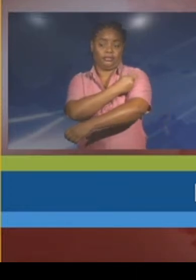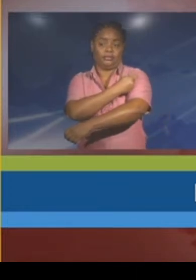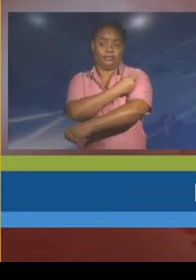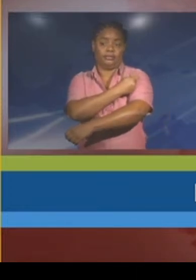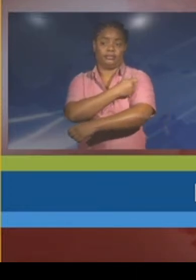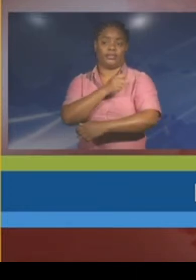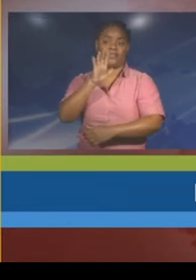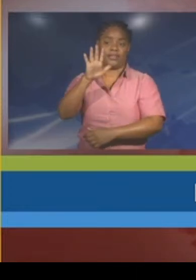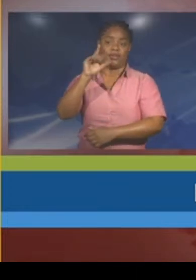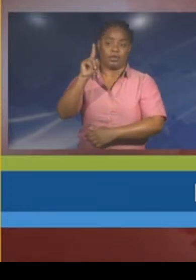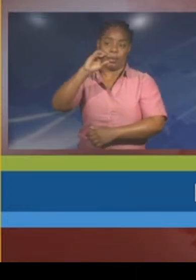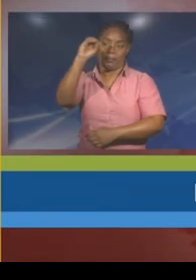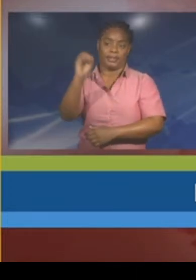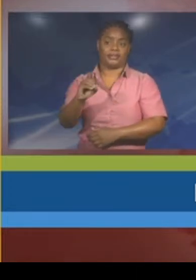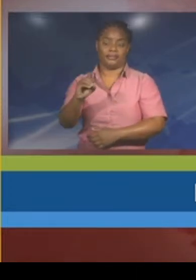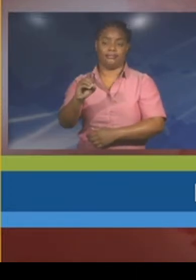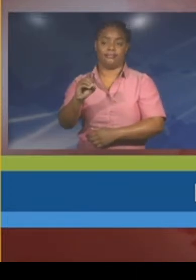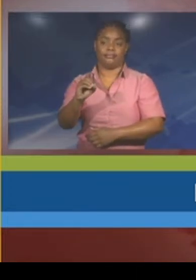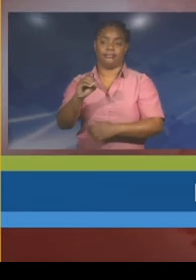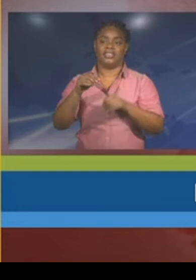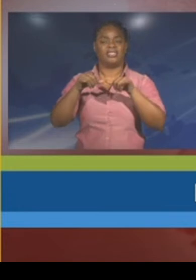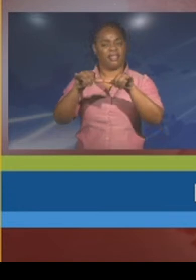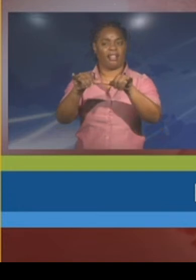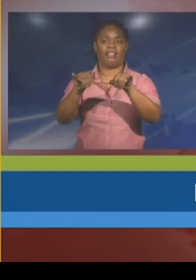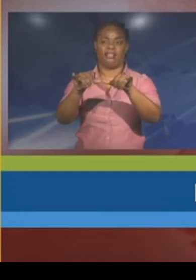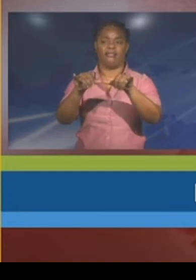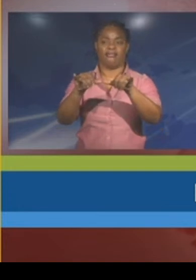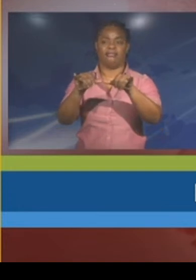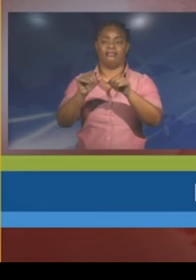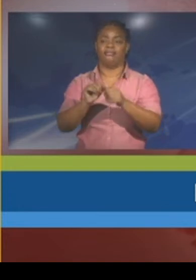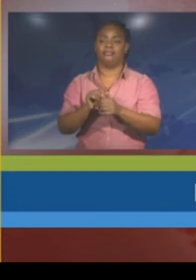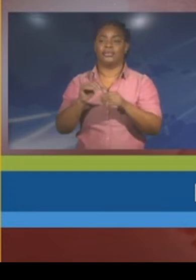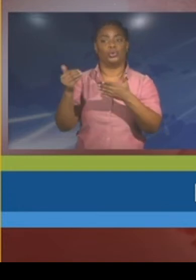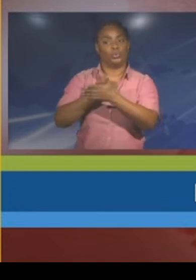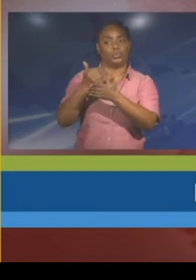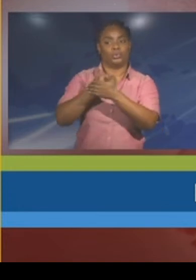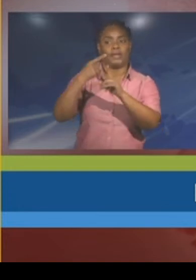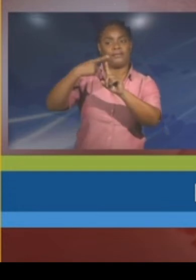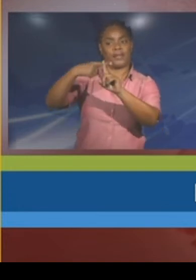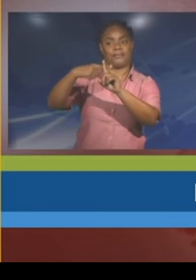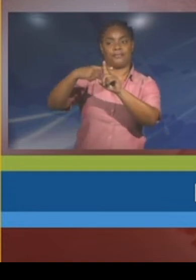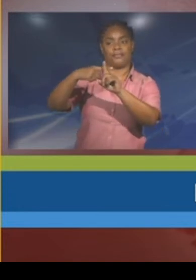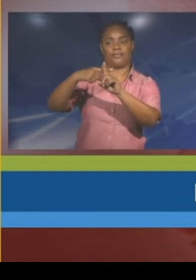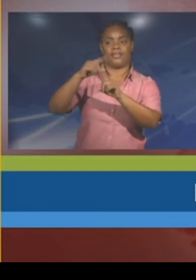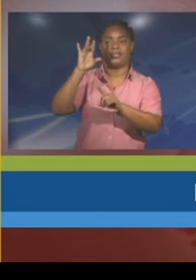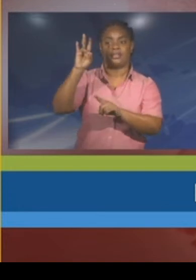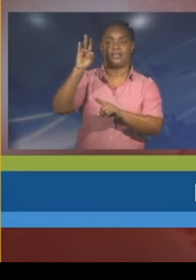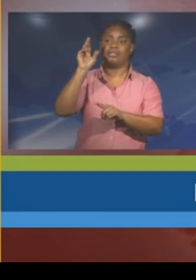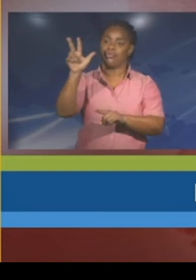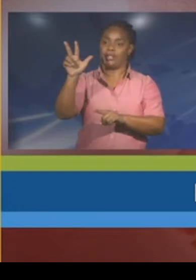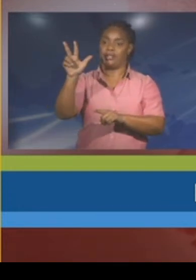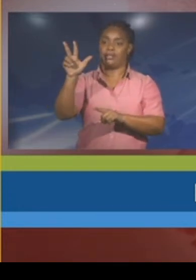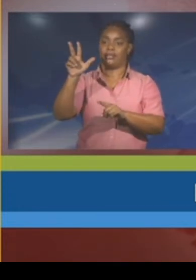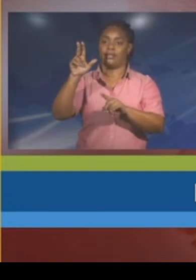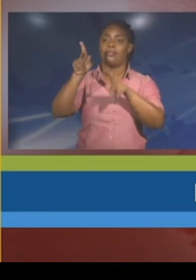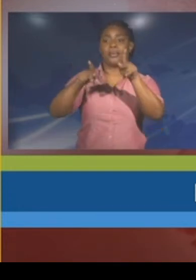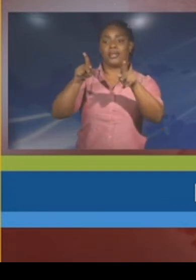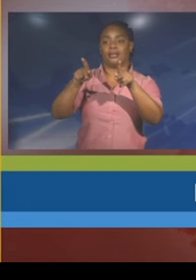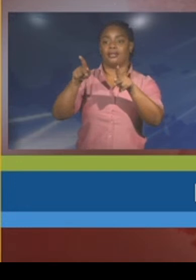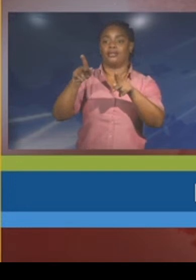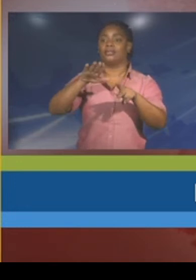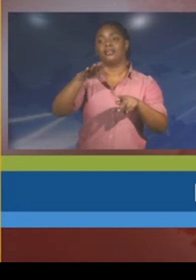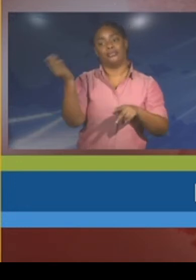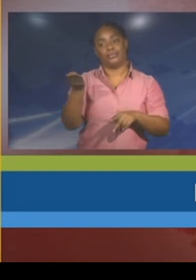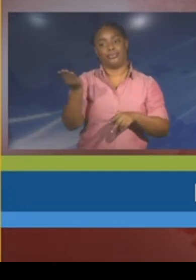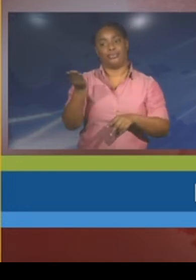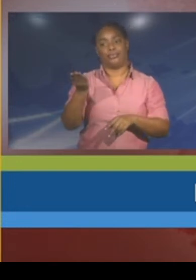51%. Population, in terms of the new positive cases, 73 over the last 24 hours. Deaths reported within